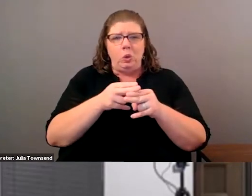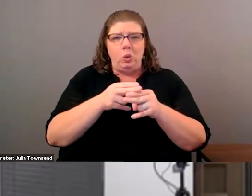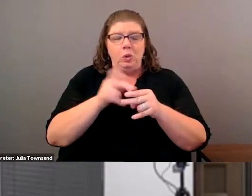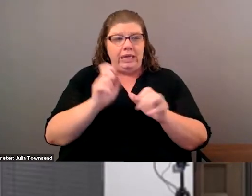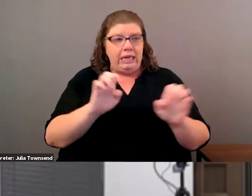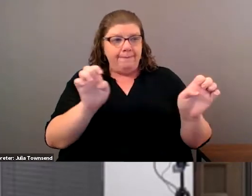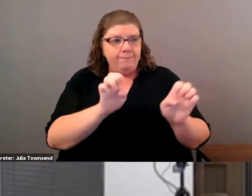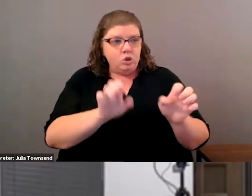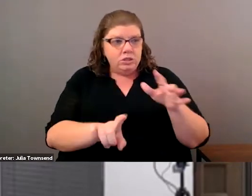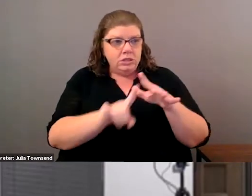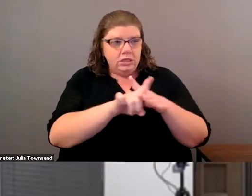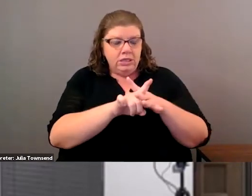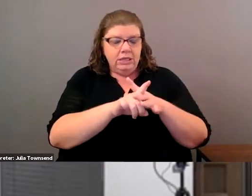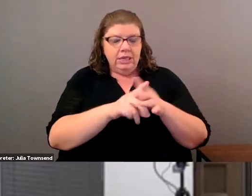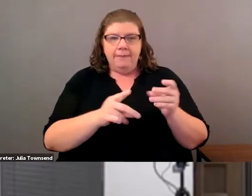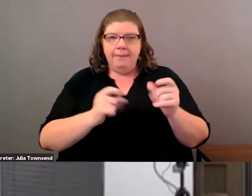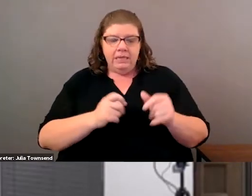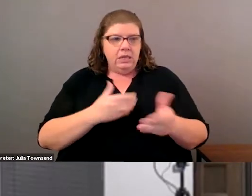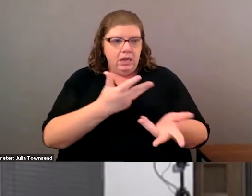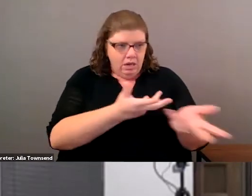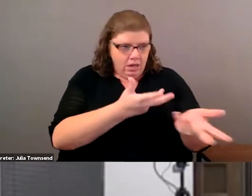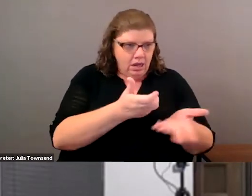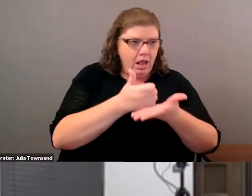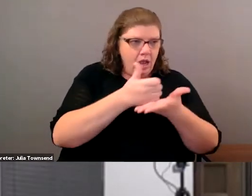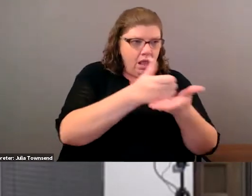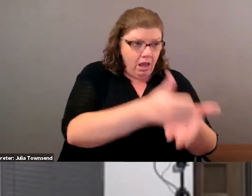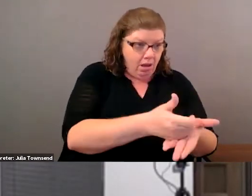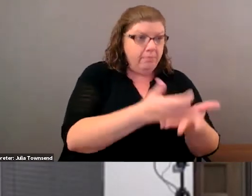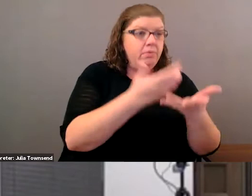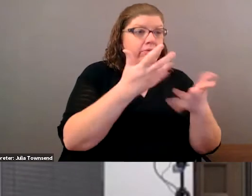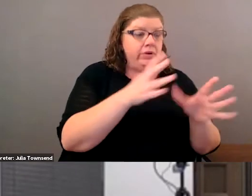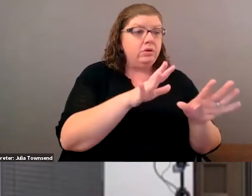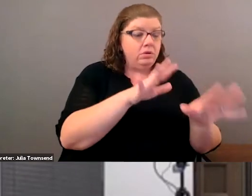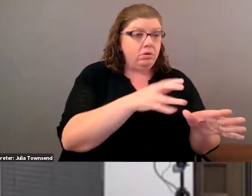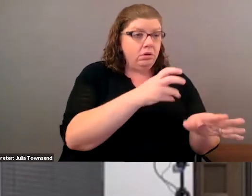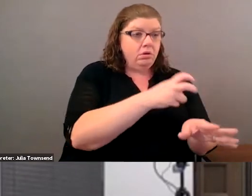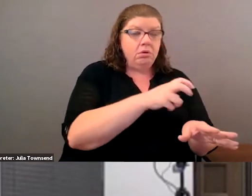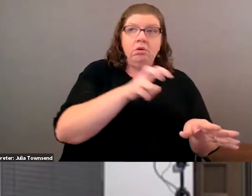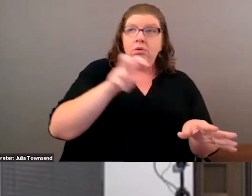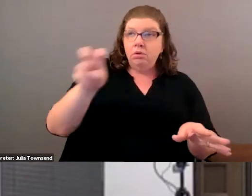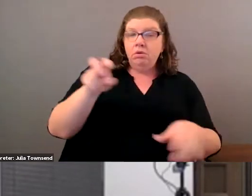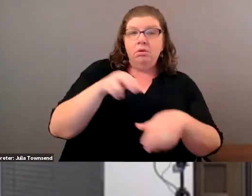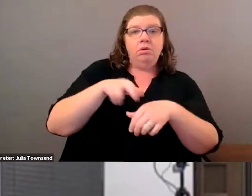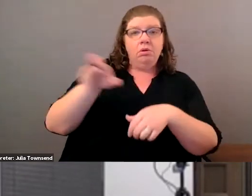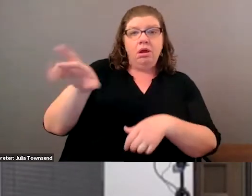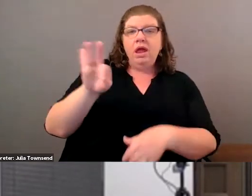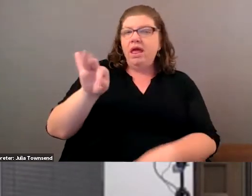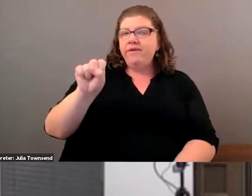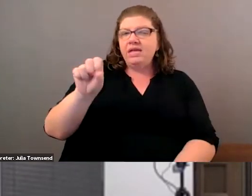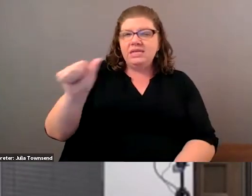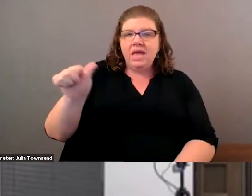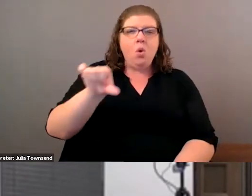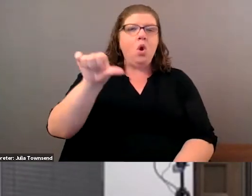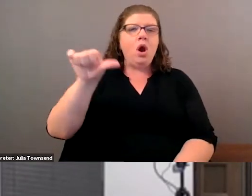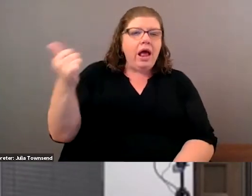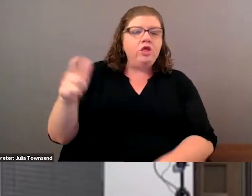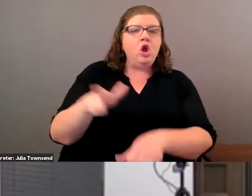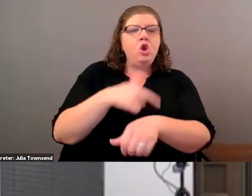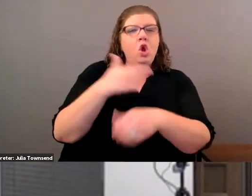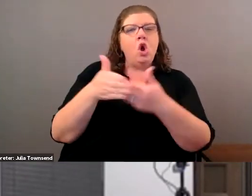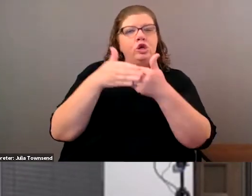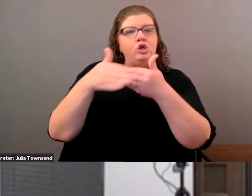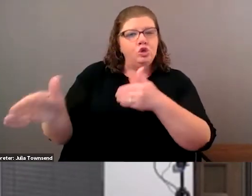crisis that then get passed off to longer term solutions, such as what FSA might provide, or